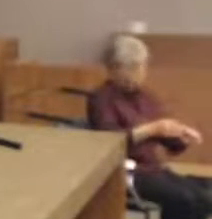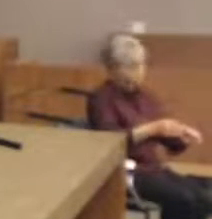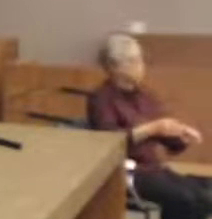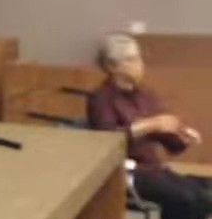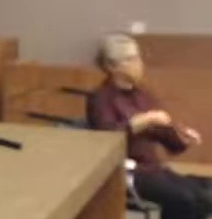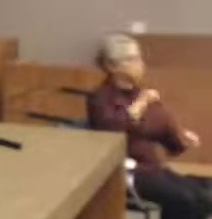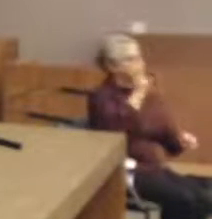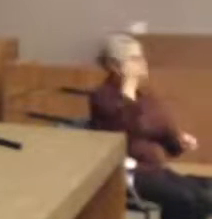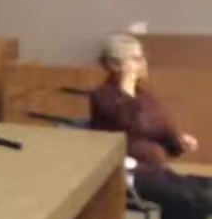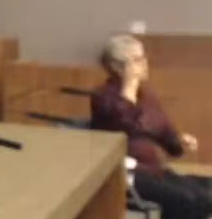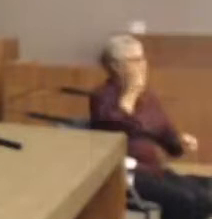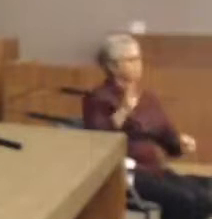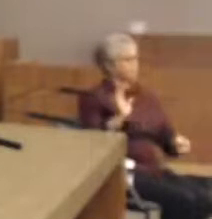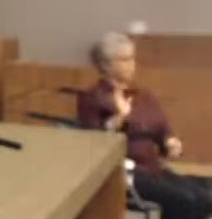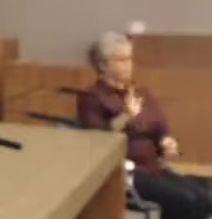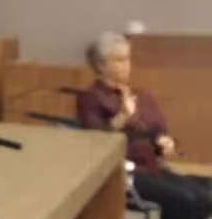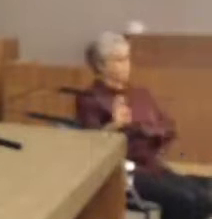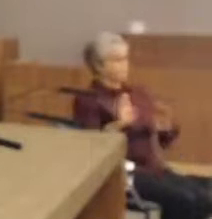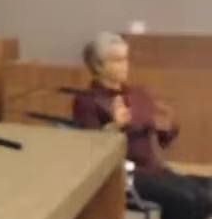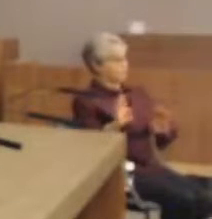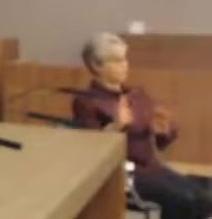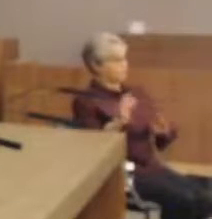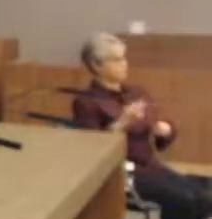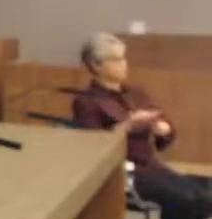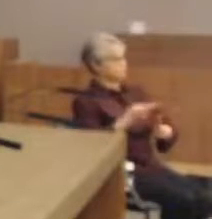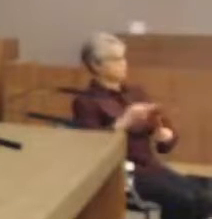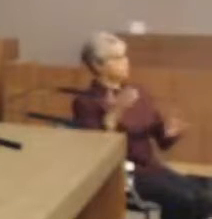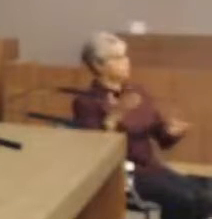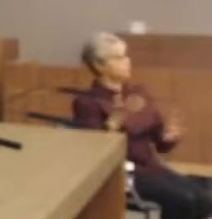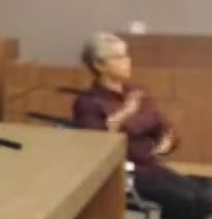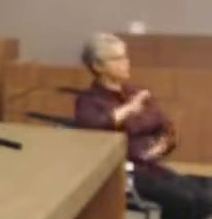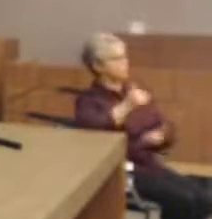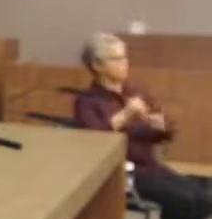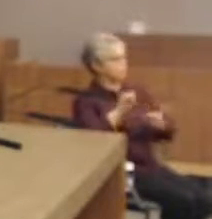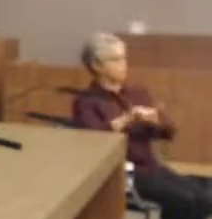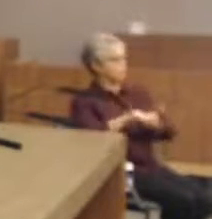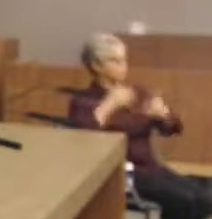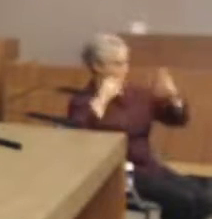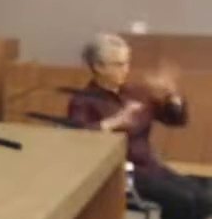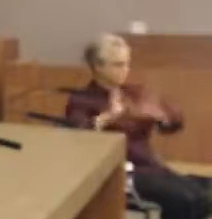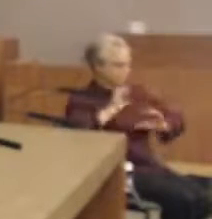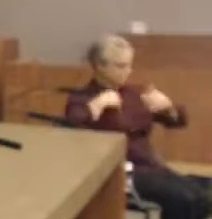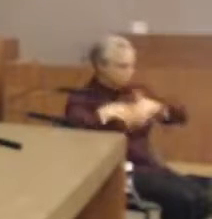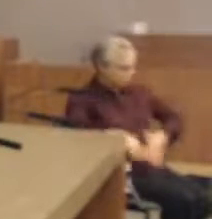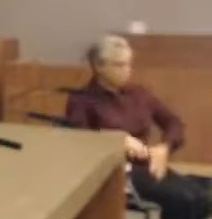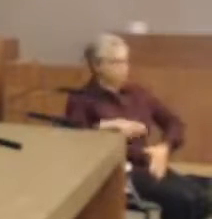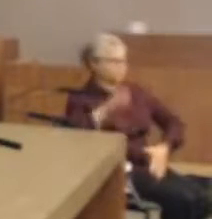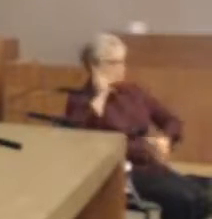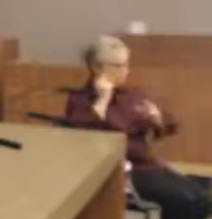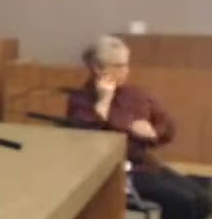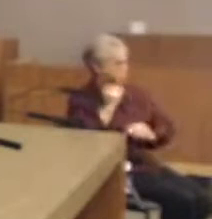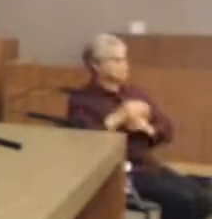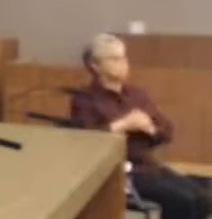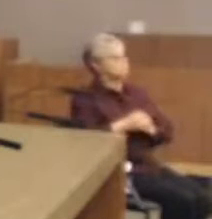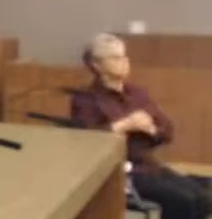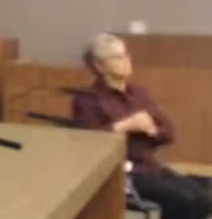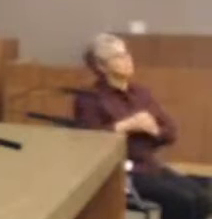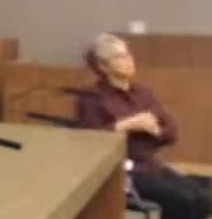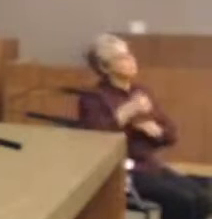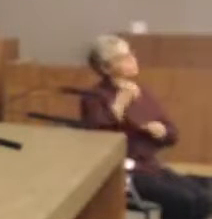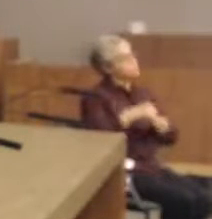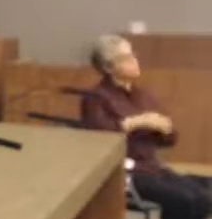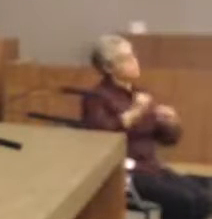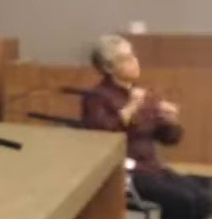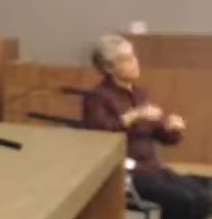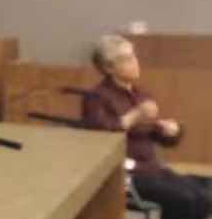that they look flat. Remember that I told you that that opioid is going to cause a flat affect. So, you know, they're telling me this horrible thing, but they're